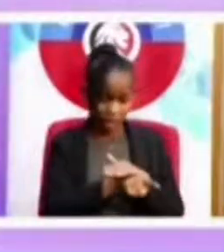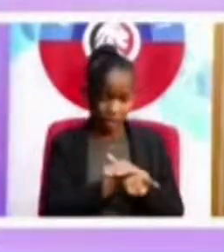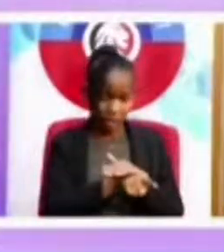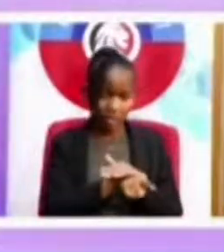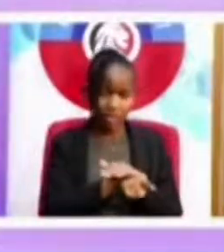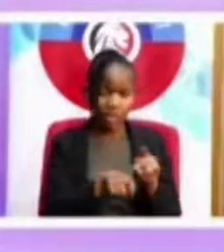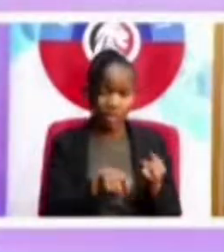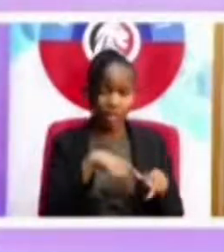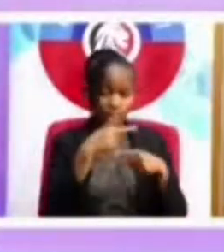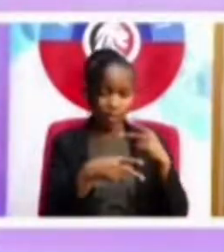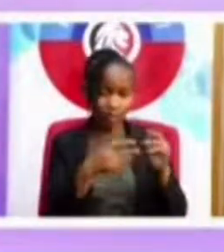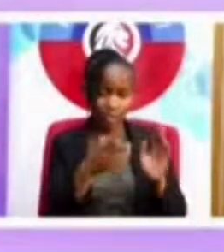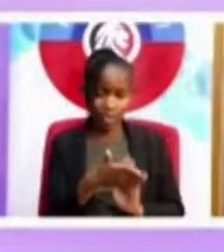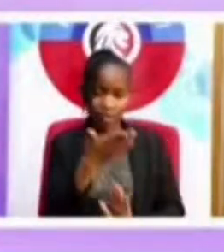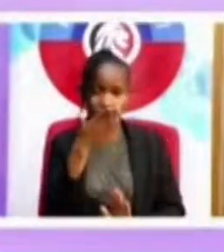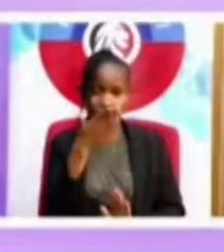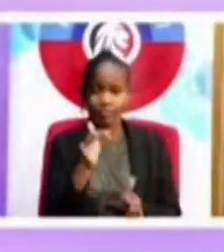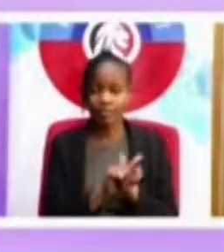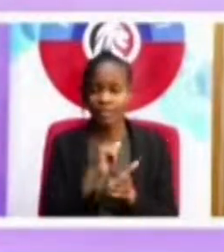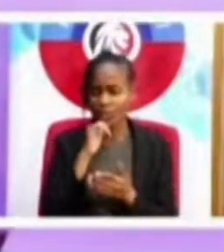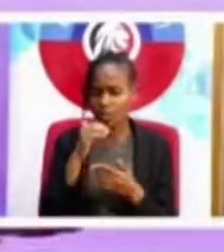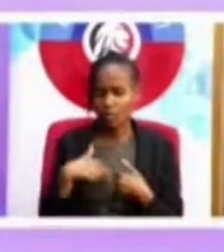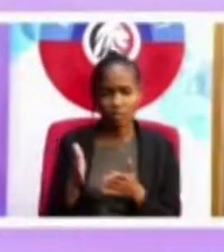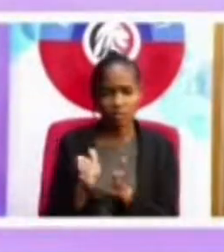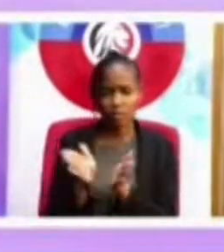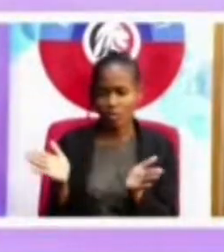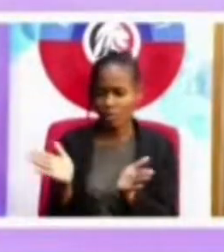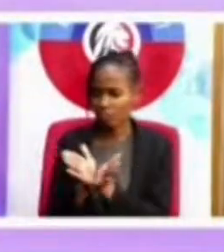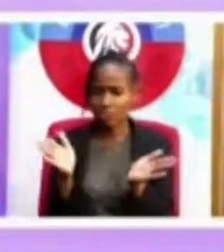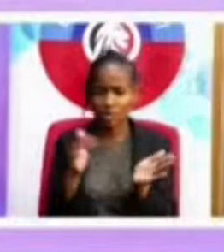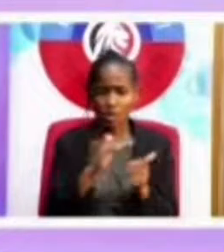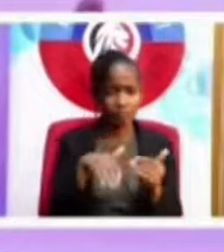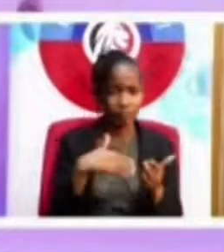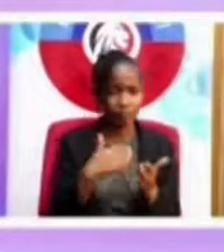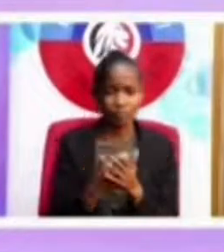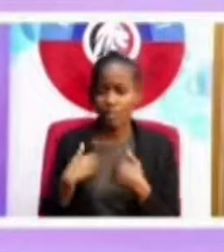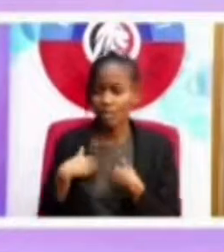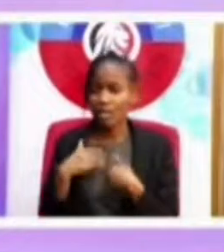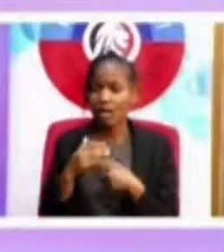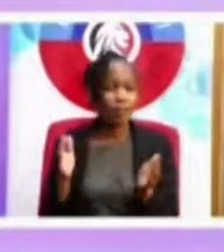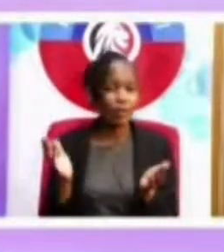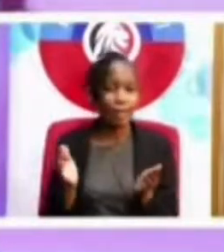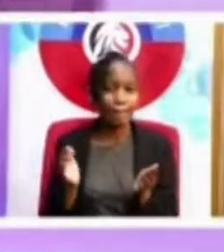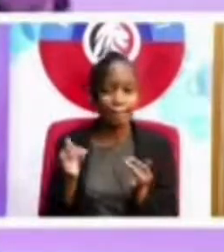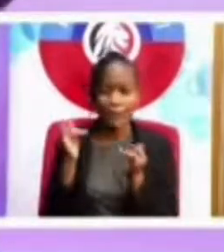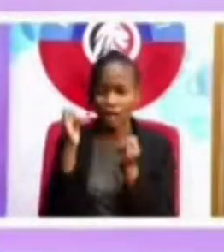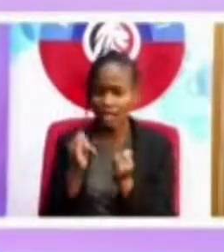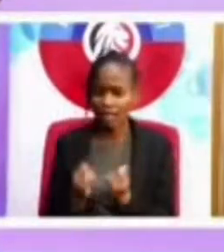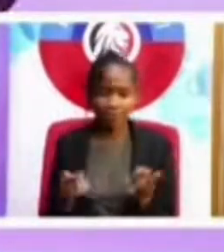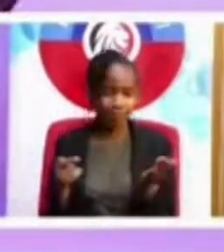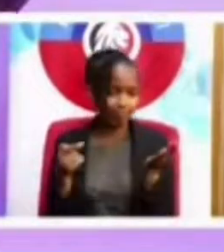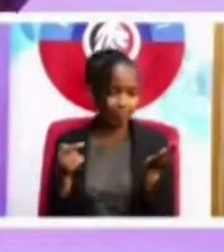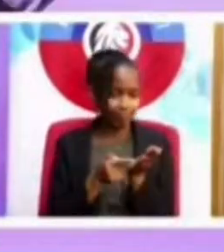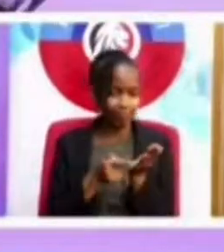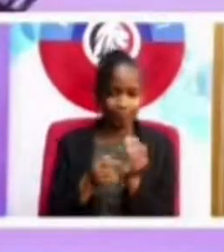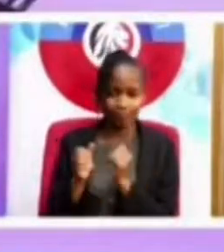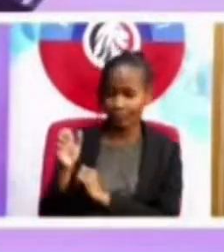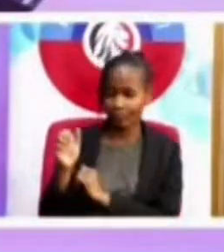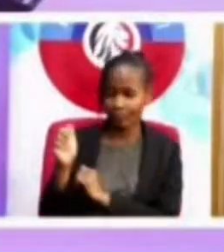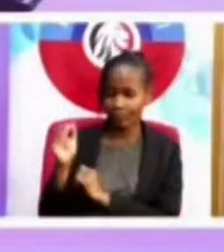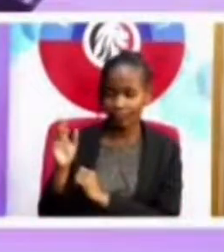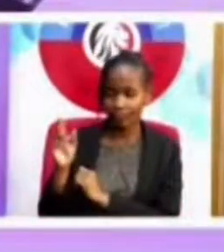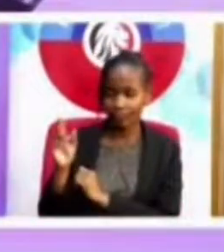processed quickly, so we don't have to open all the containers. We have very modern scanners. In fact, we have a rail scanner where